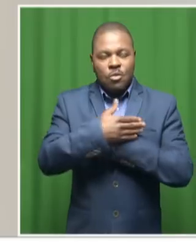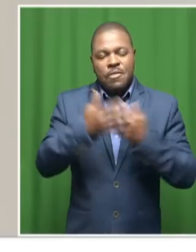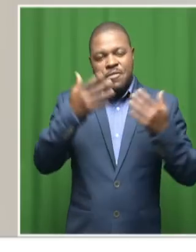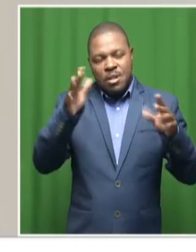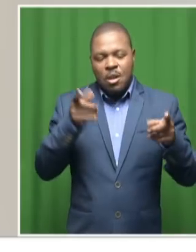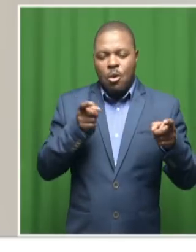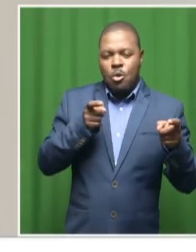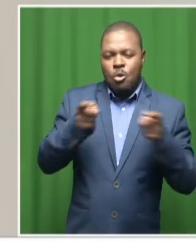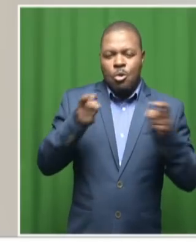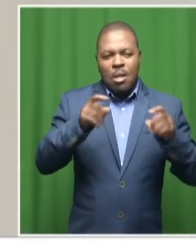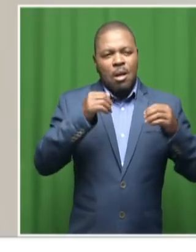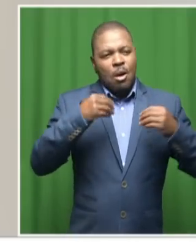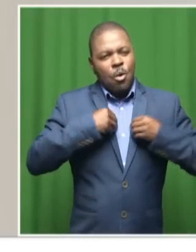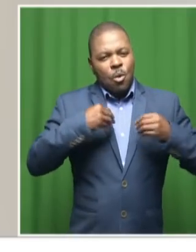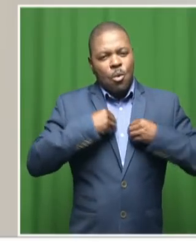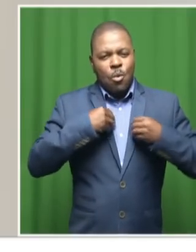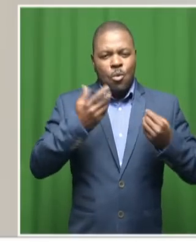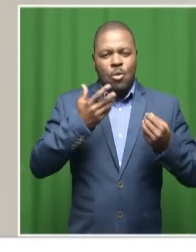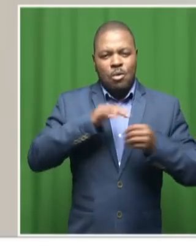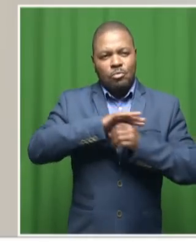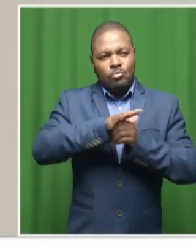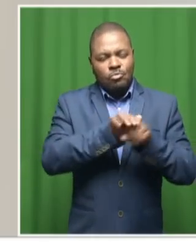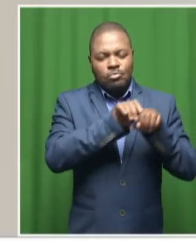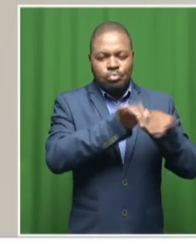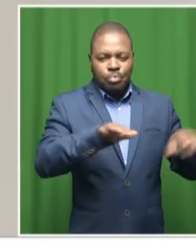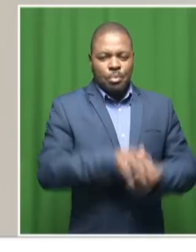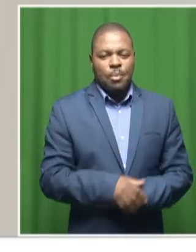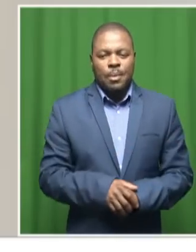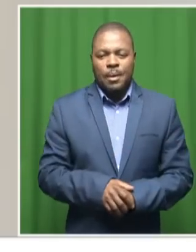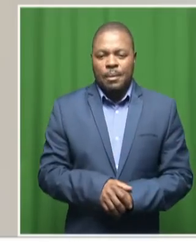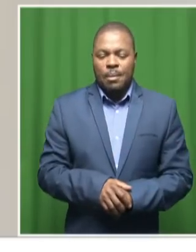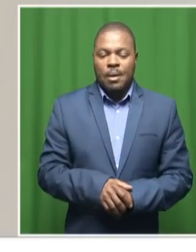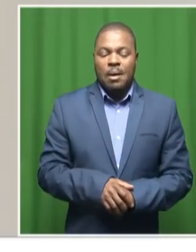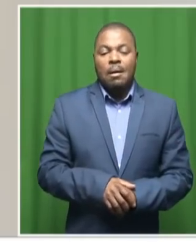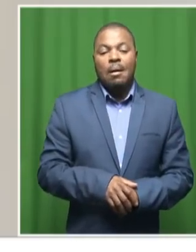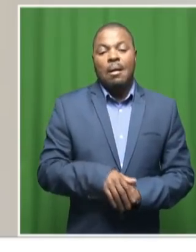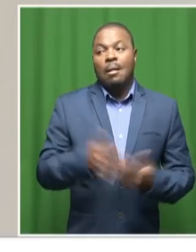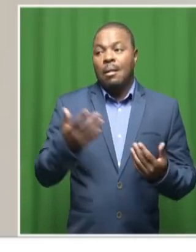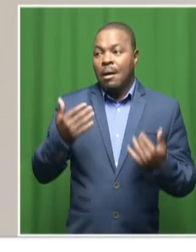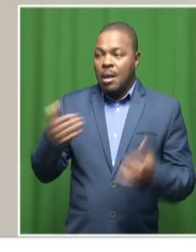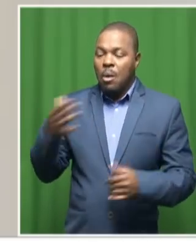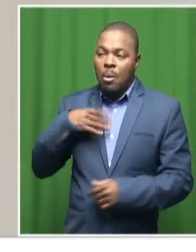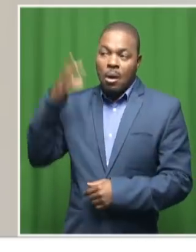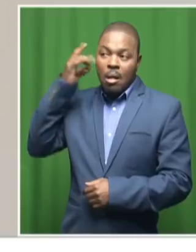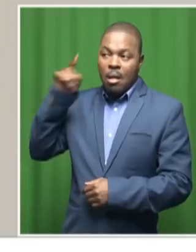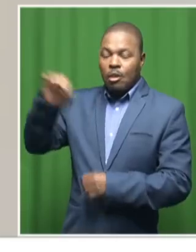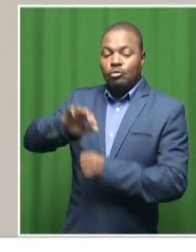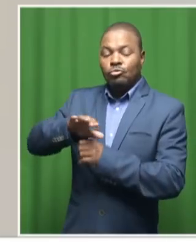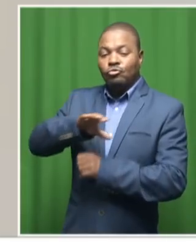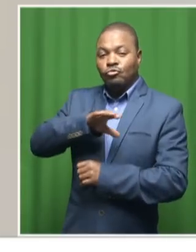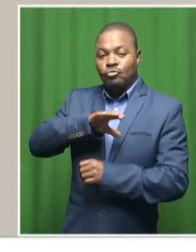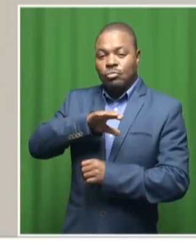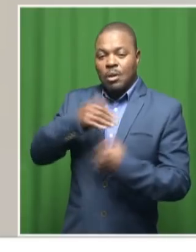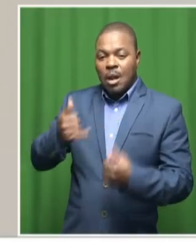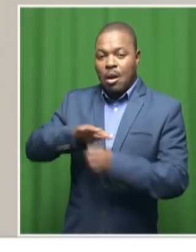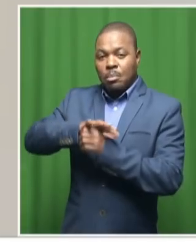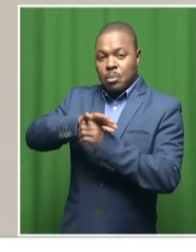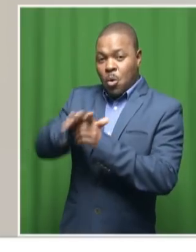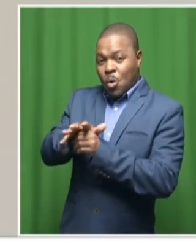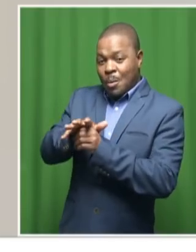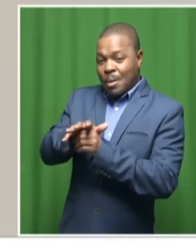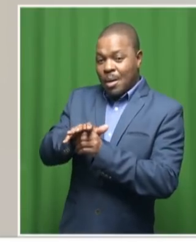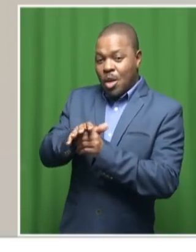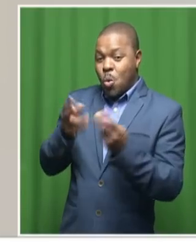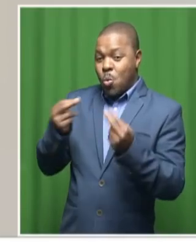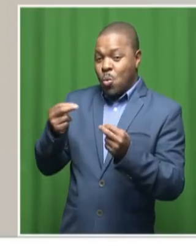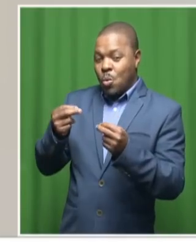our own pandemic. So the variants that are being reported out of China is a variant